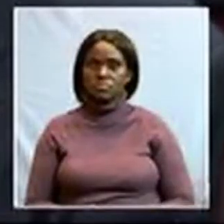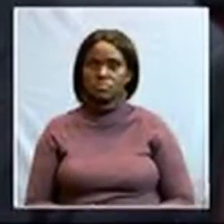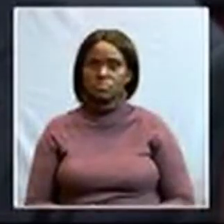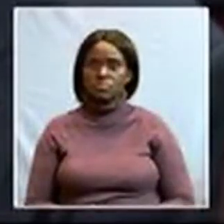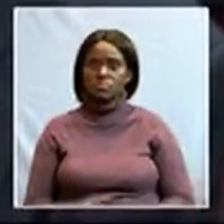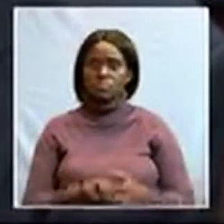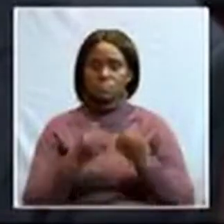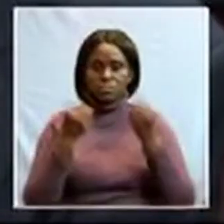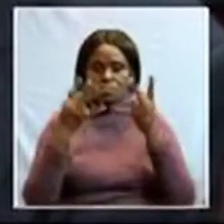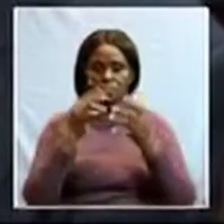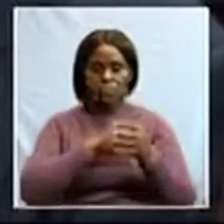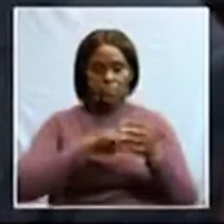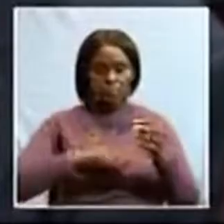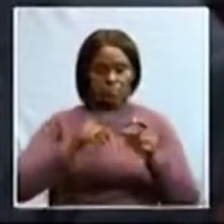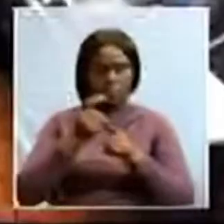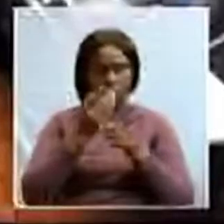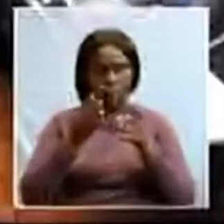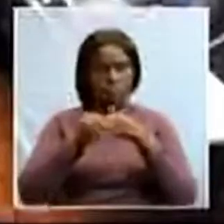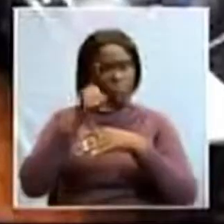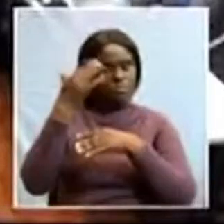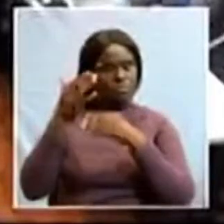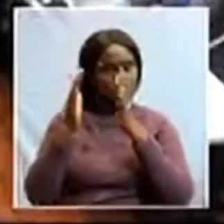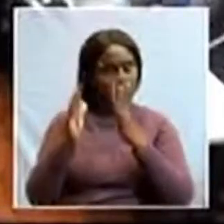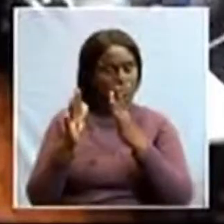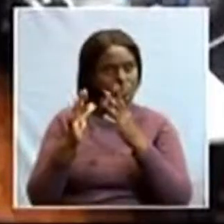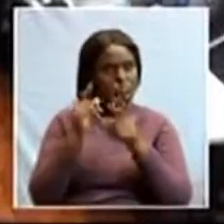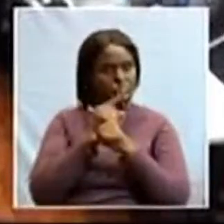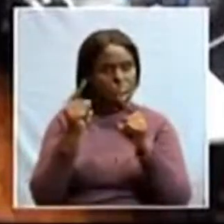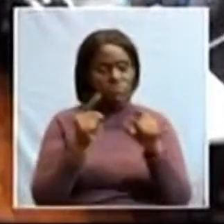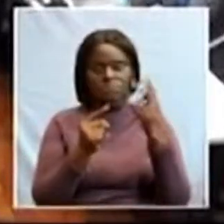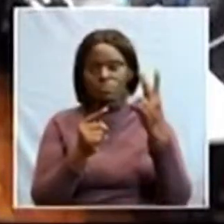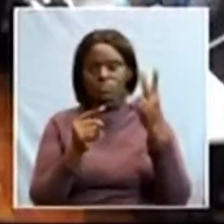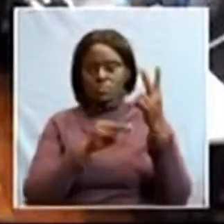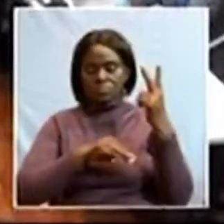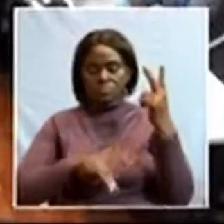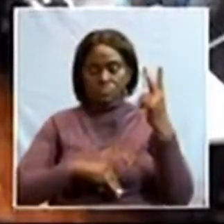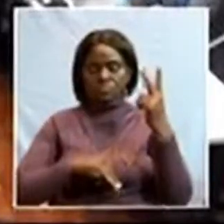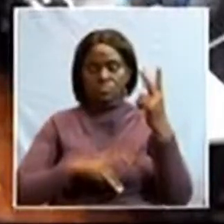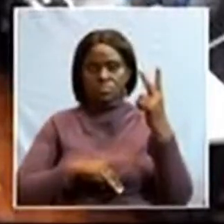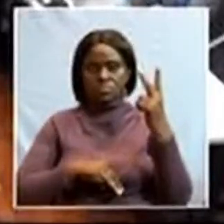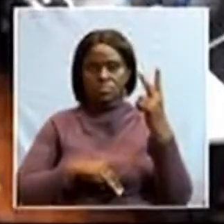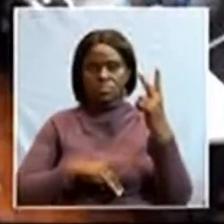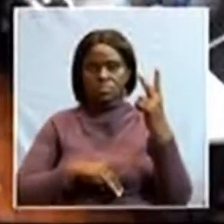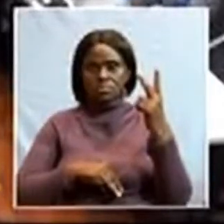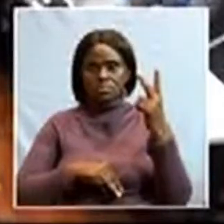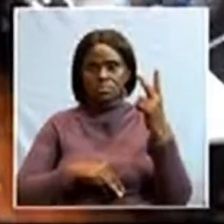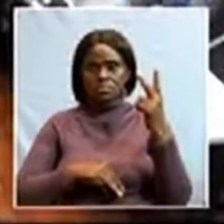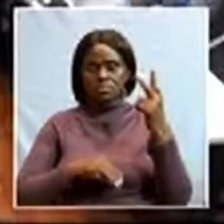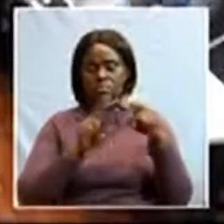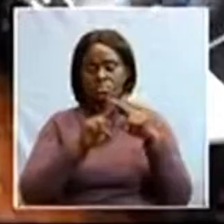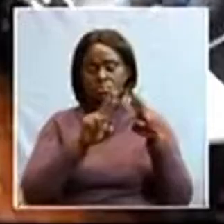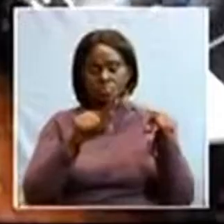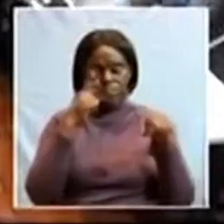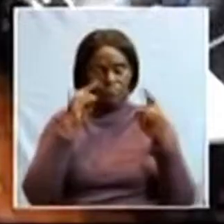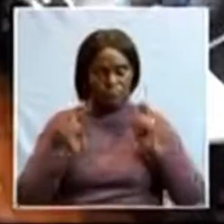How many members from here are outsiders? They're just two members, Chair, the chairperson for the Human Resource Management